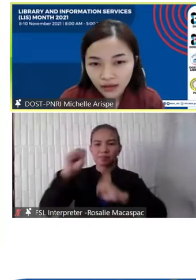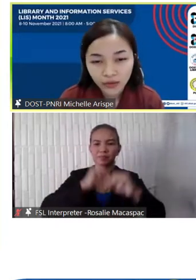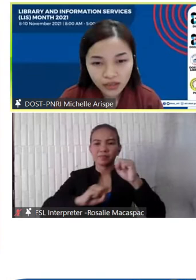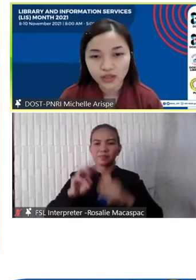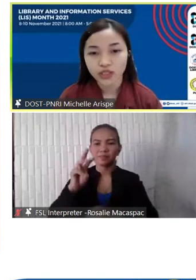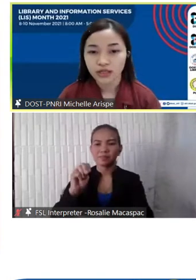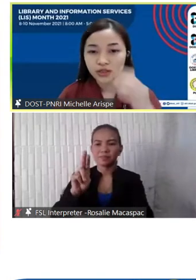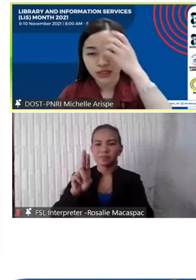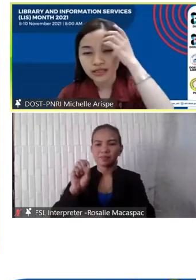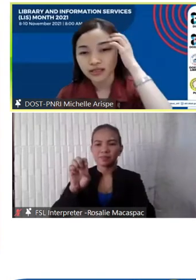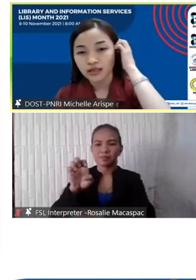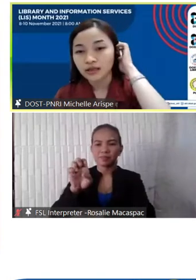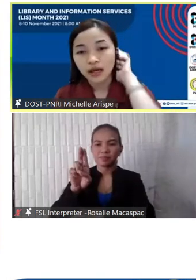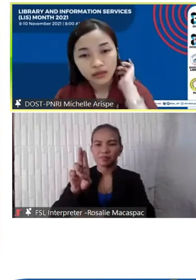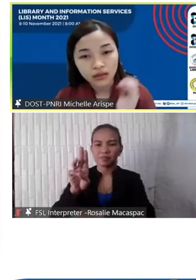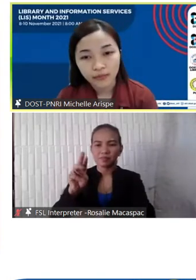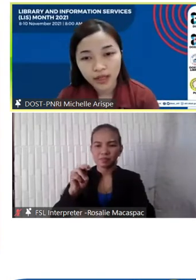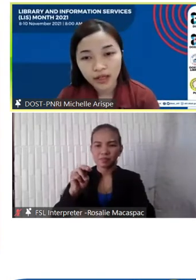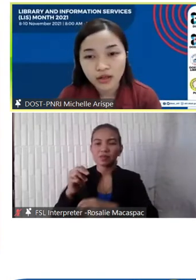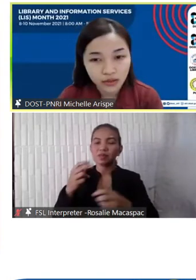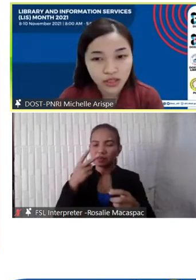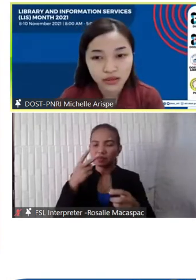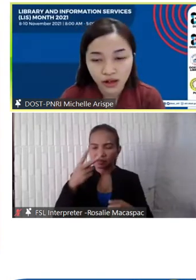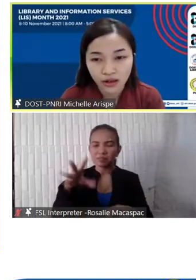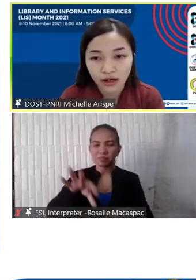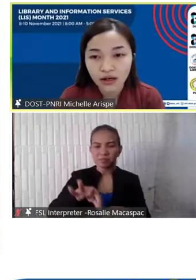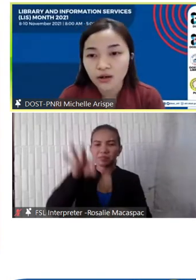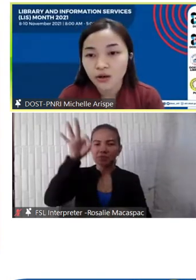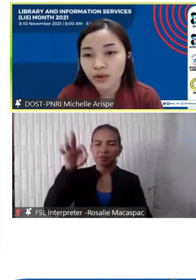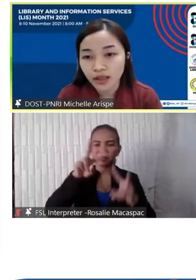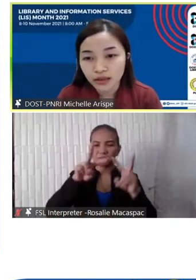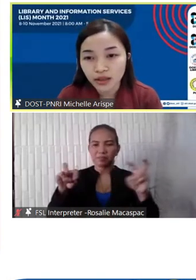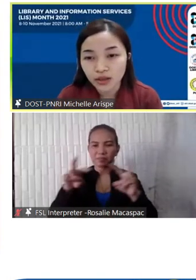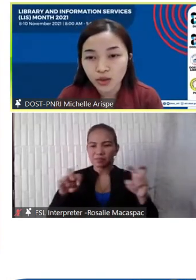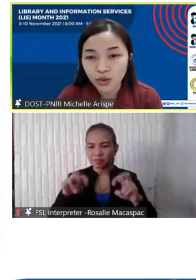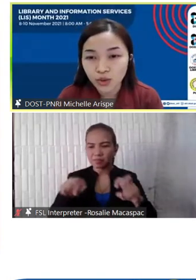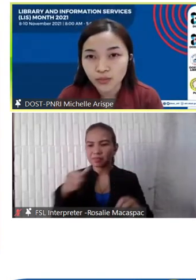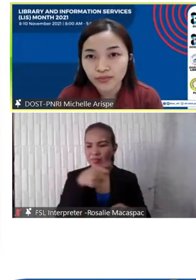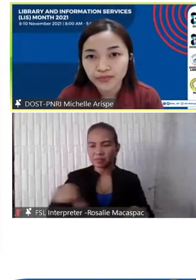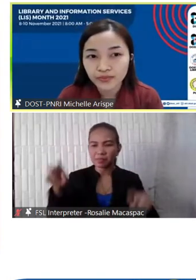find any research interest in any topic or subject area